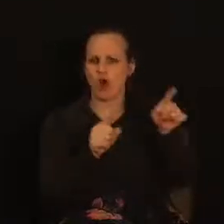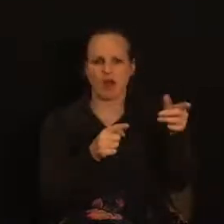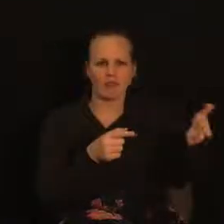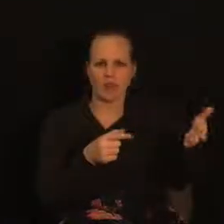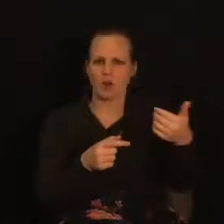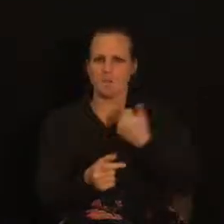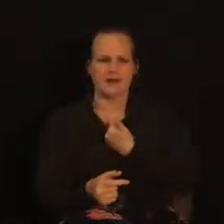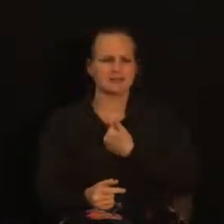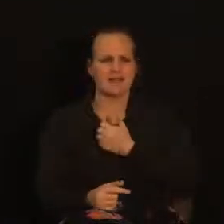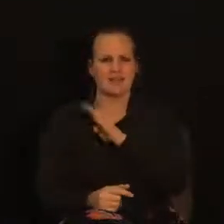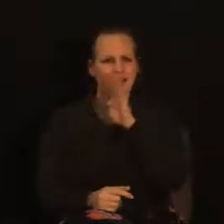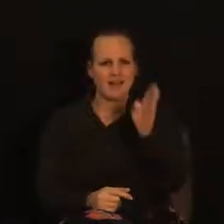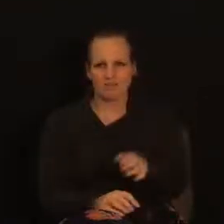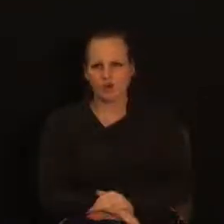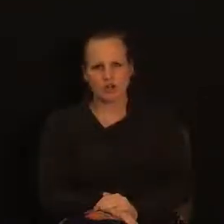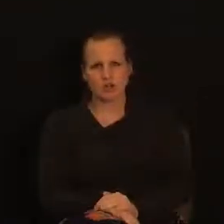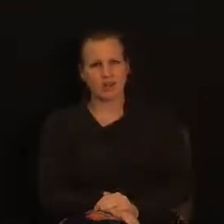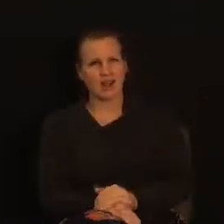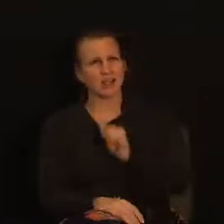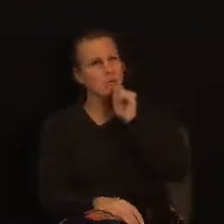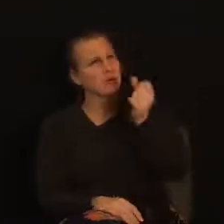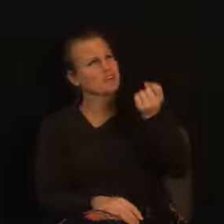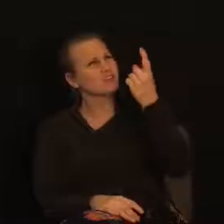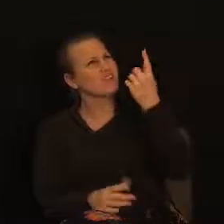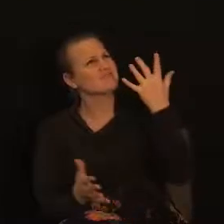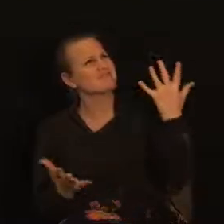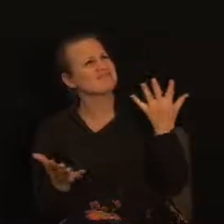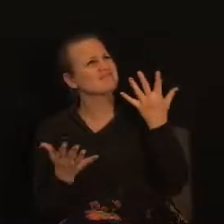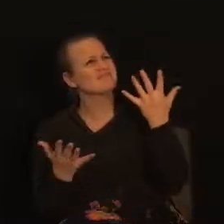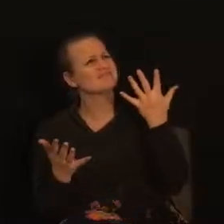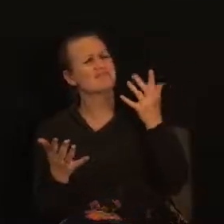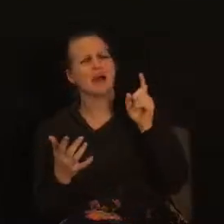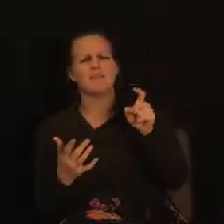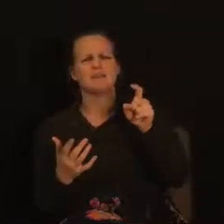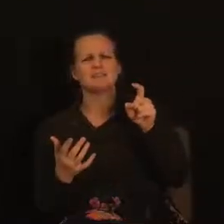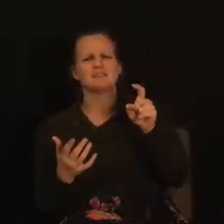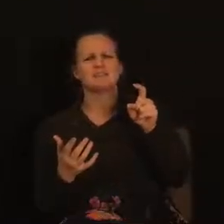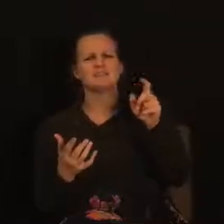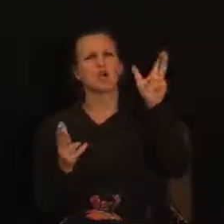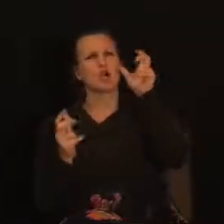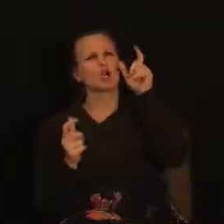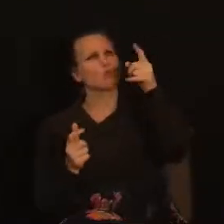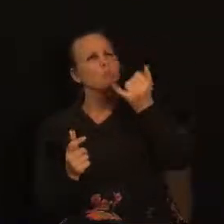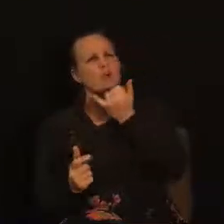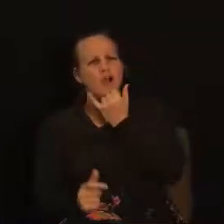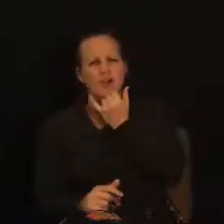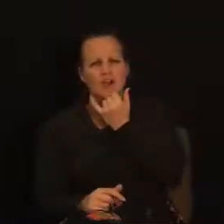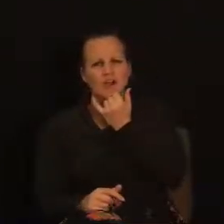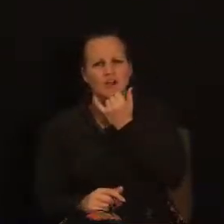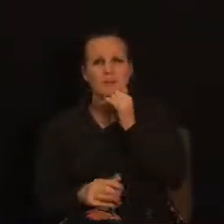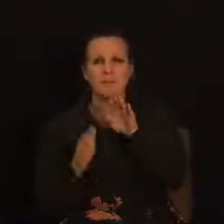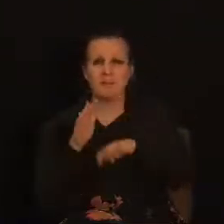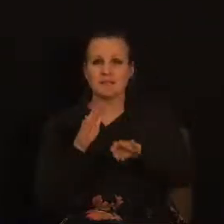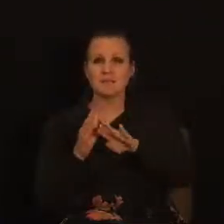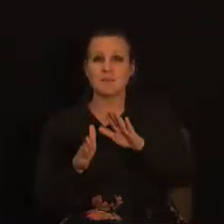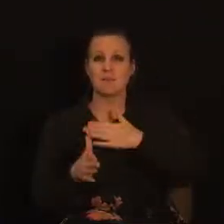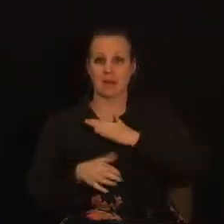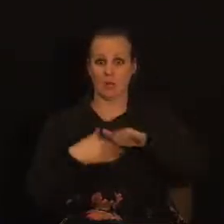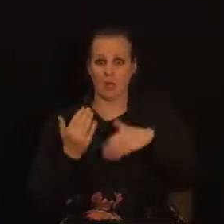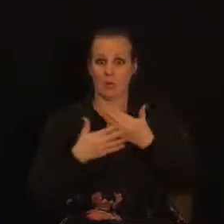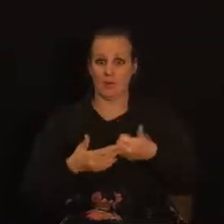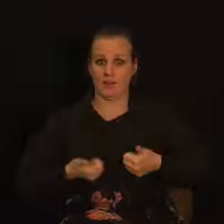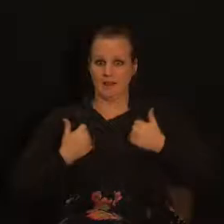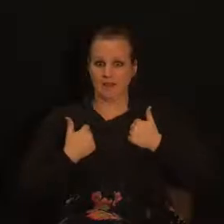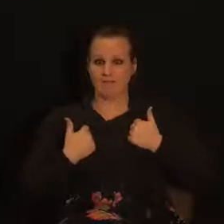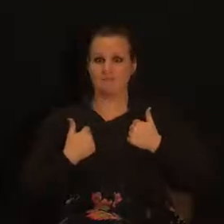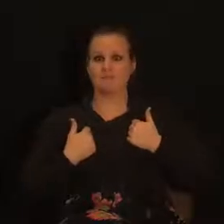chosen that. Lord, I don't understand. I must have misheard. You know, basically, my whole life